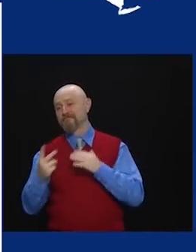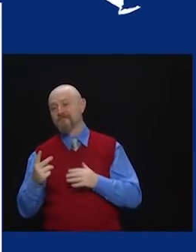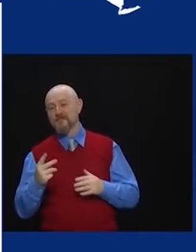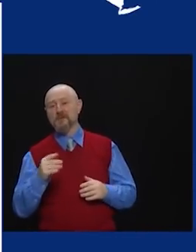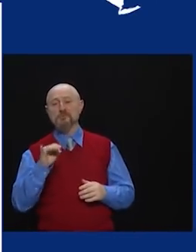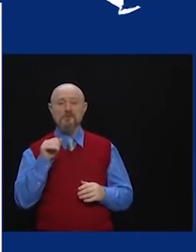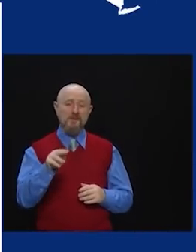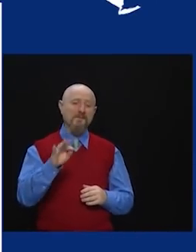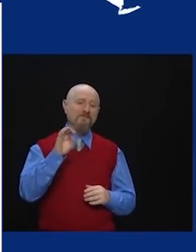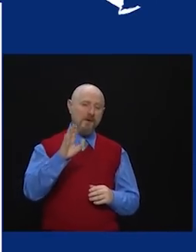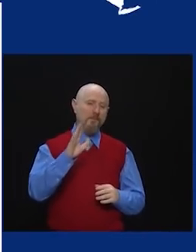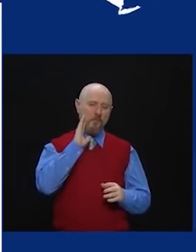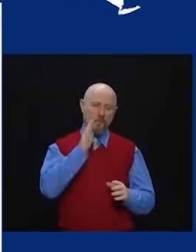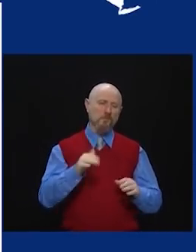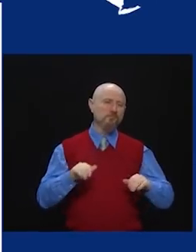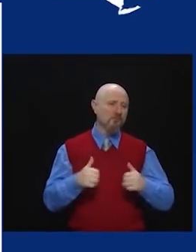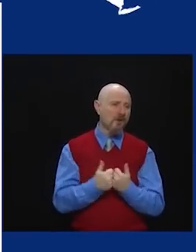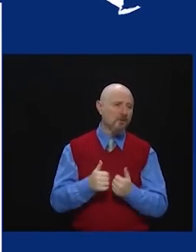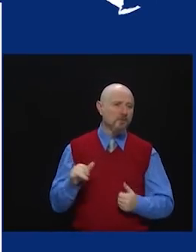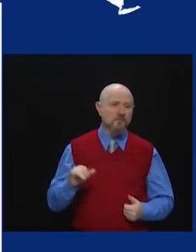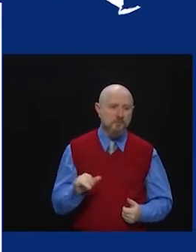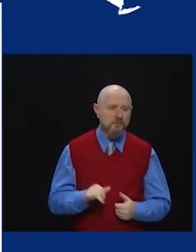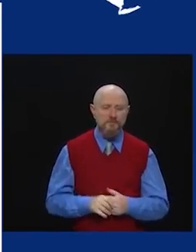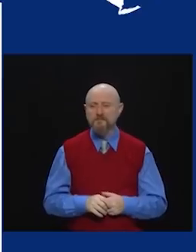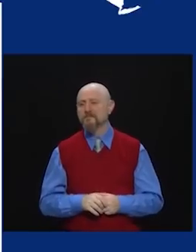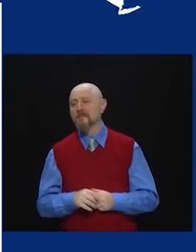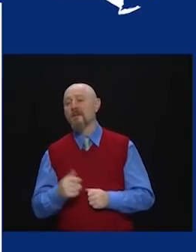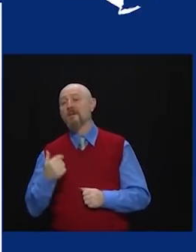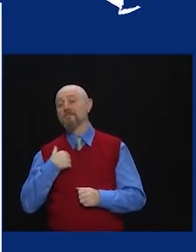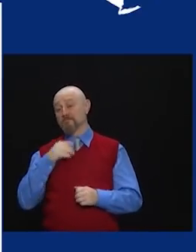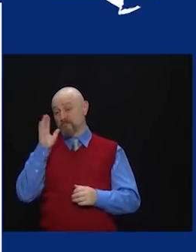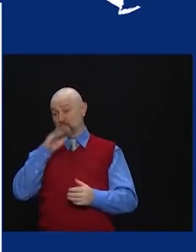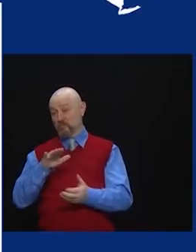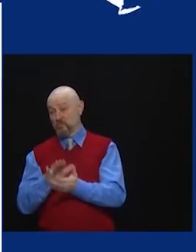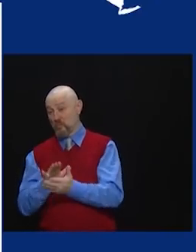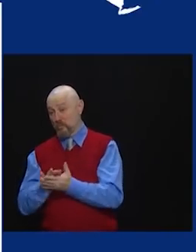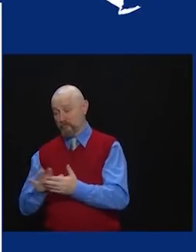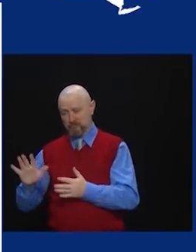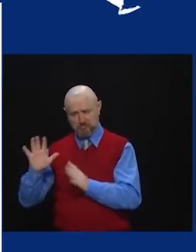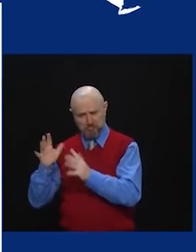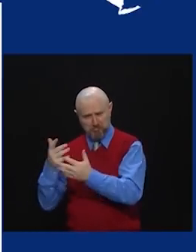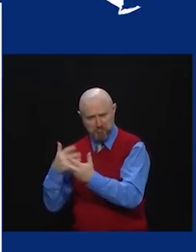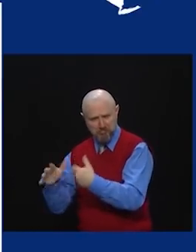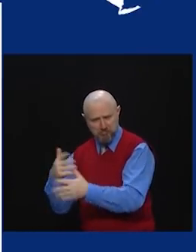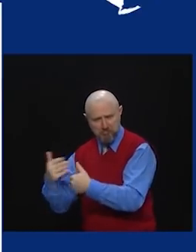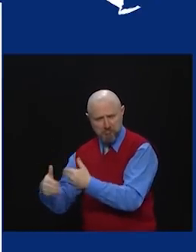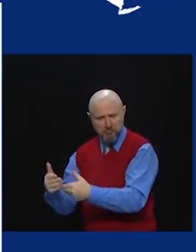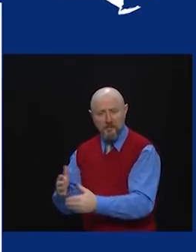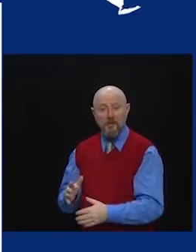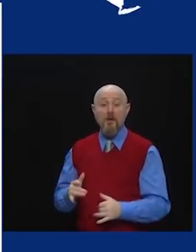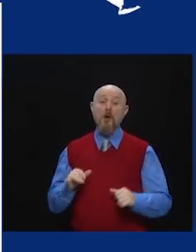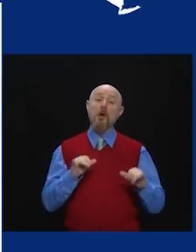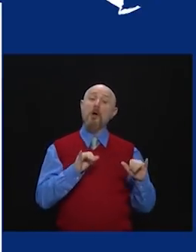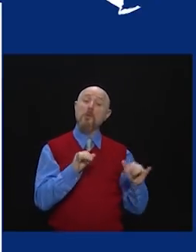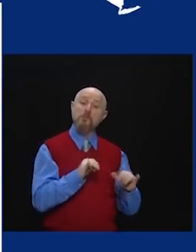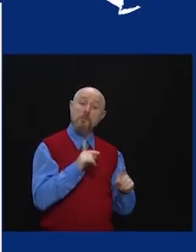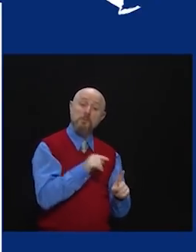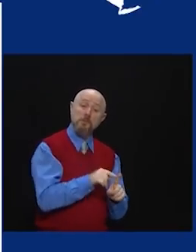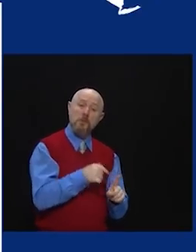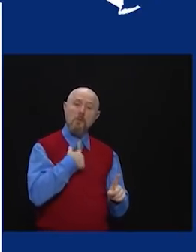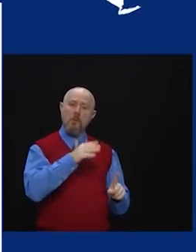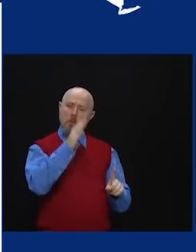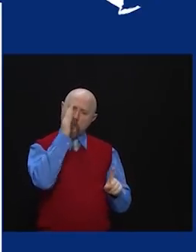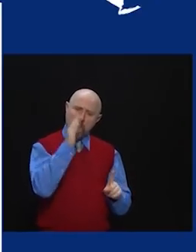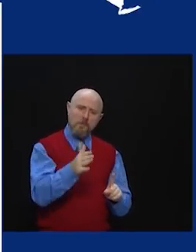challenging. In addition to what we are doing for schools, we will also, on the back of that, supplying counties